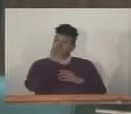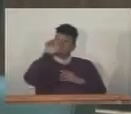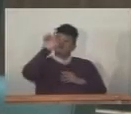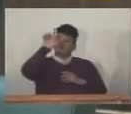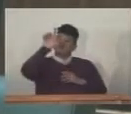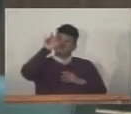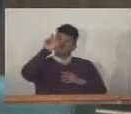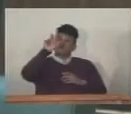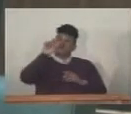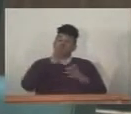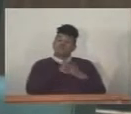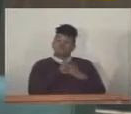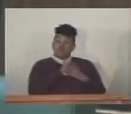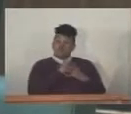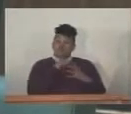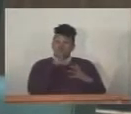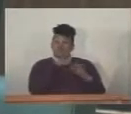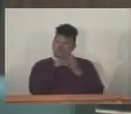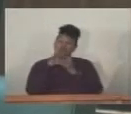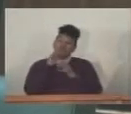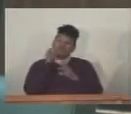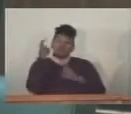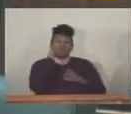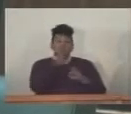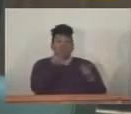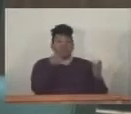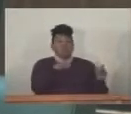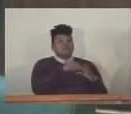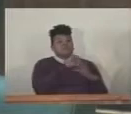January relative to a shooting in that community.